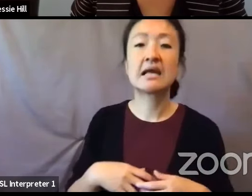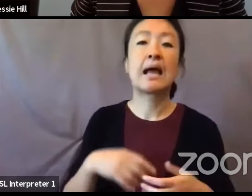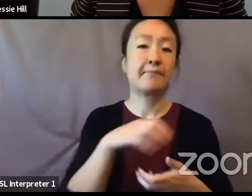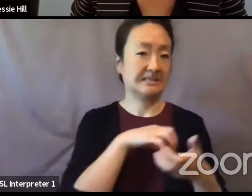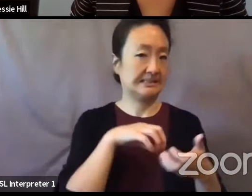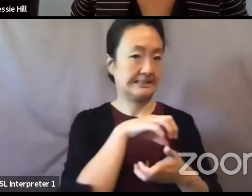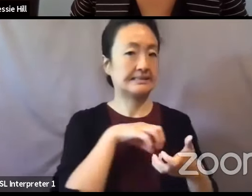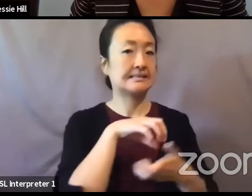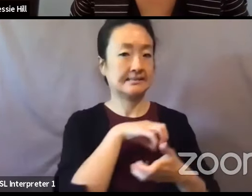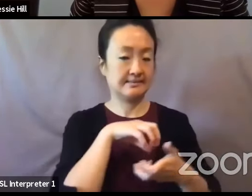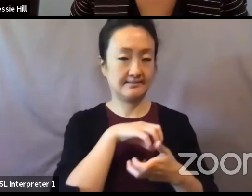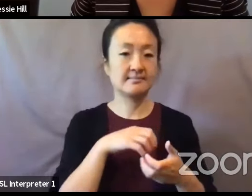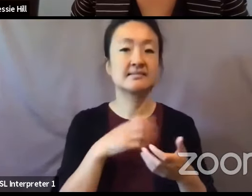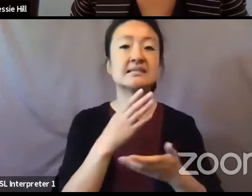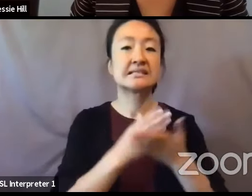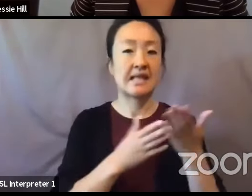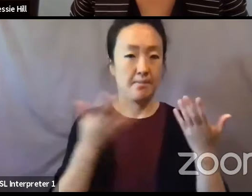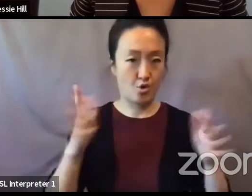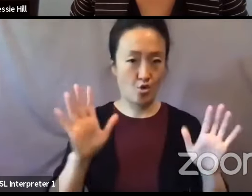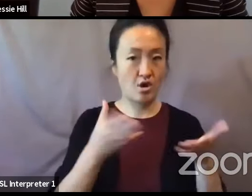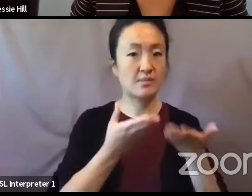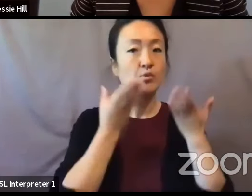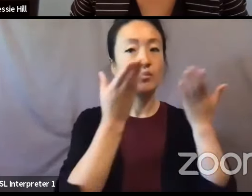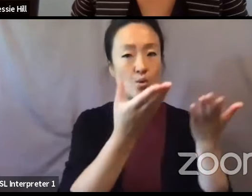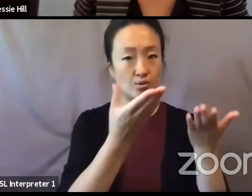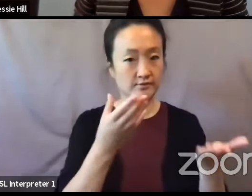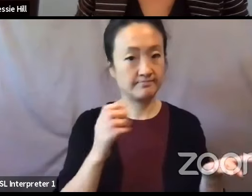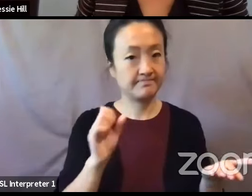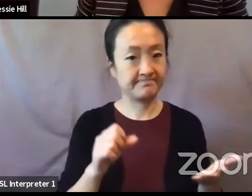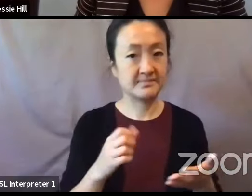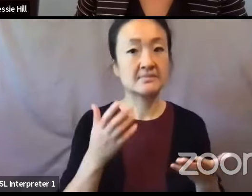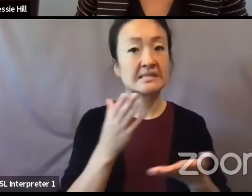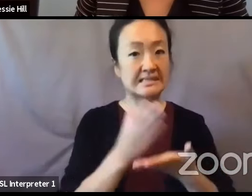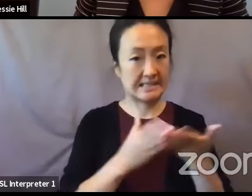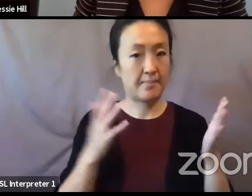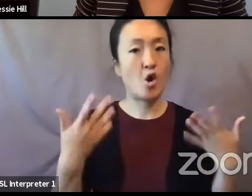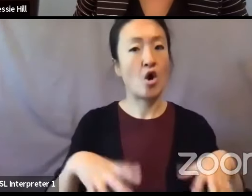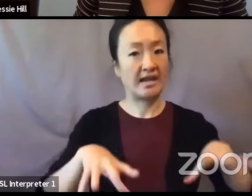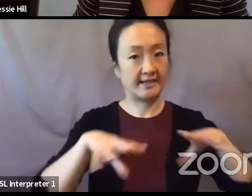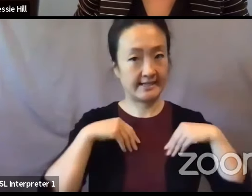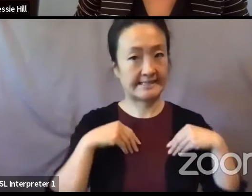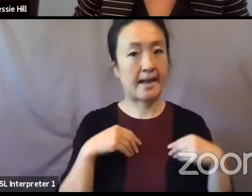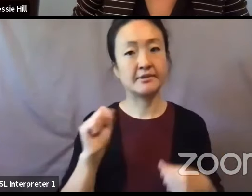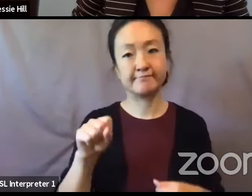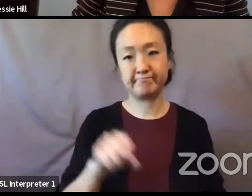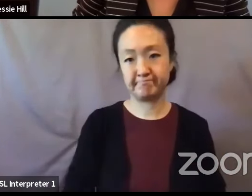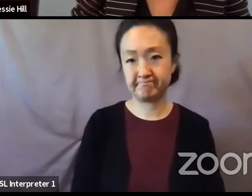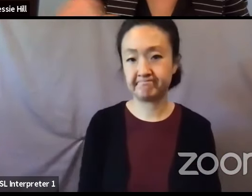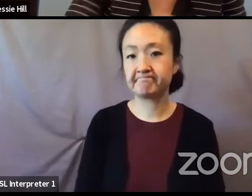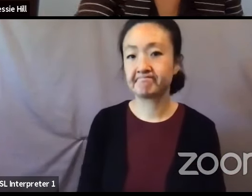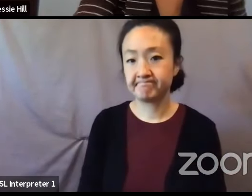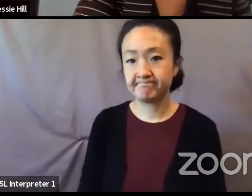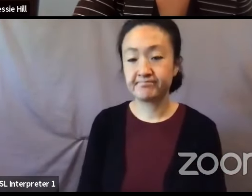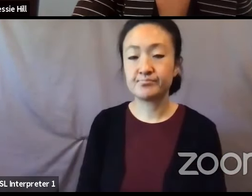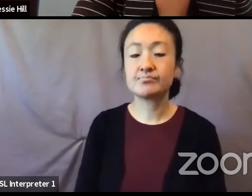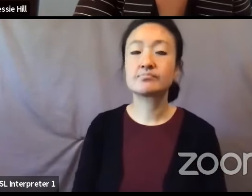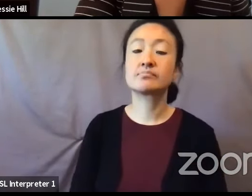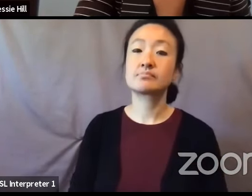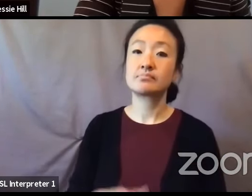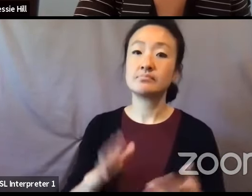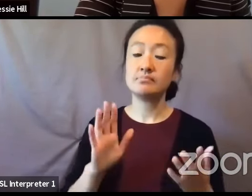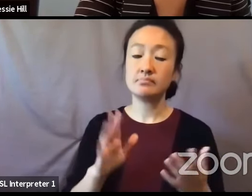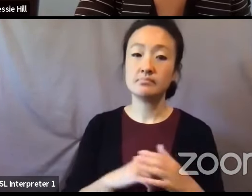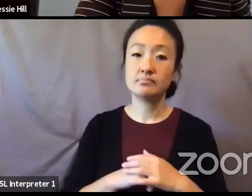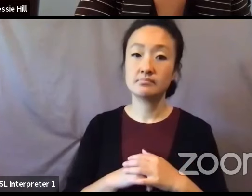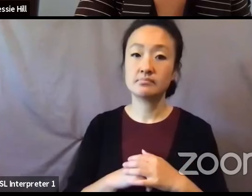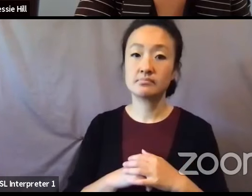Some of those are already proposed and have already been adopted. Okay. The ones, particularly